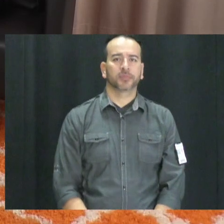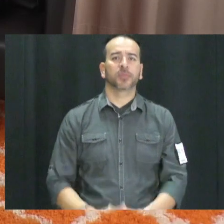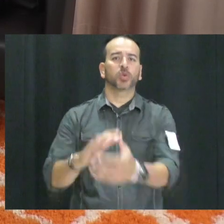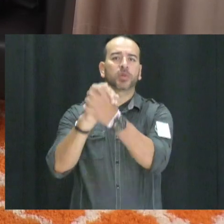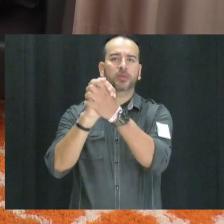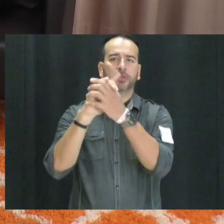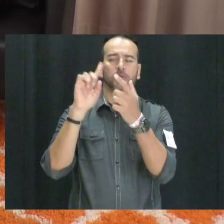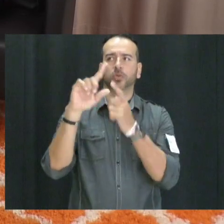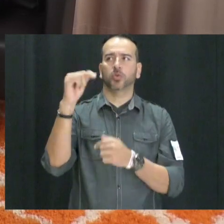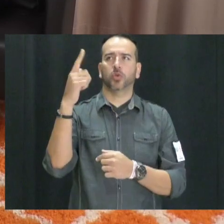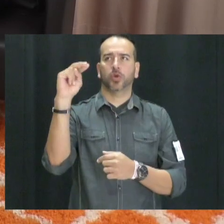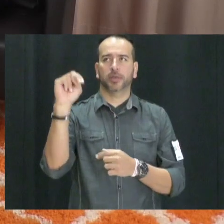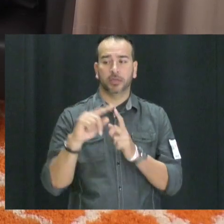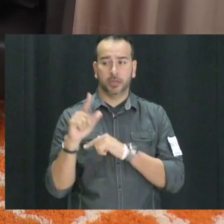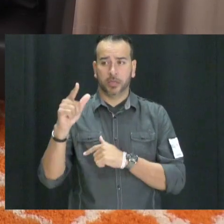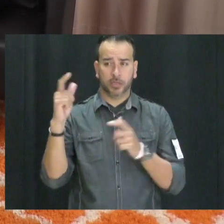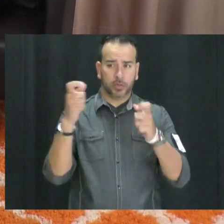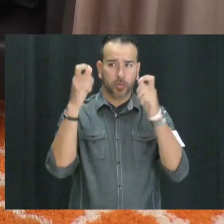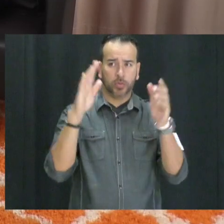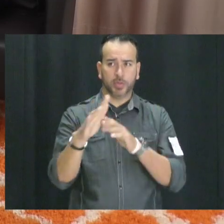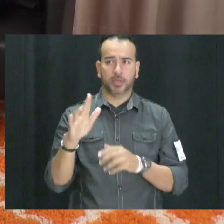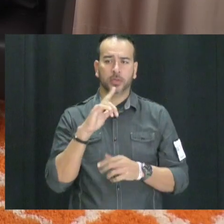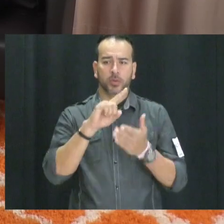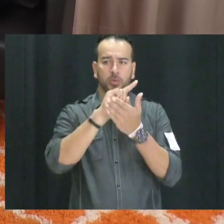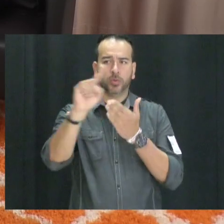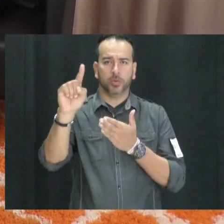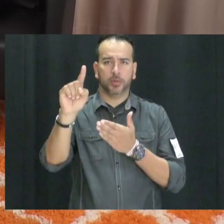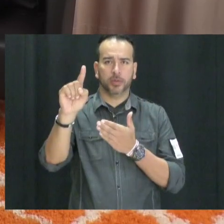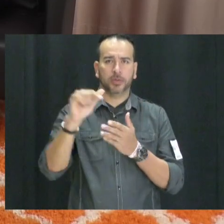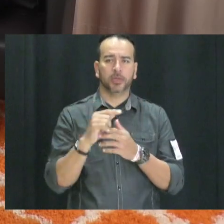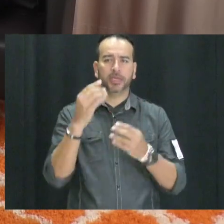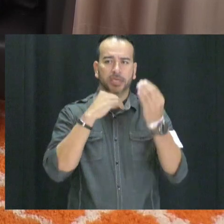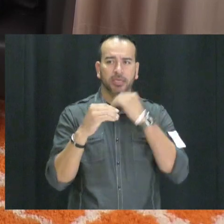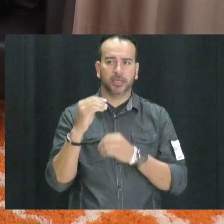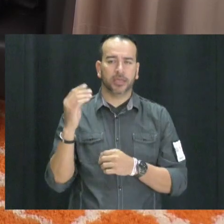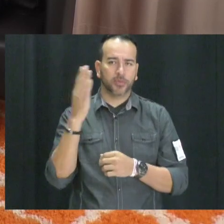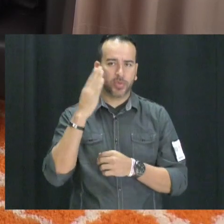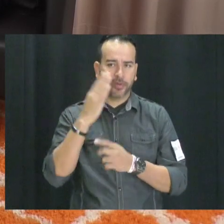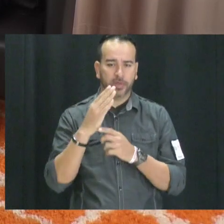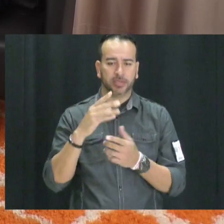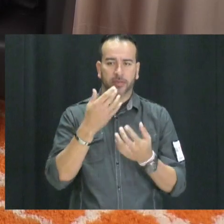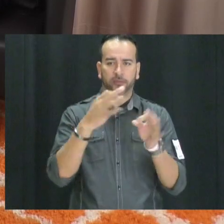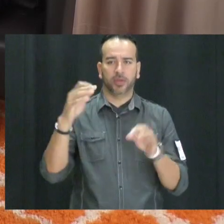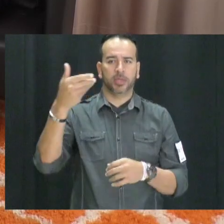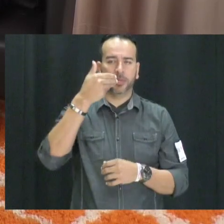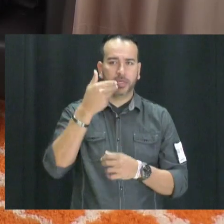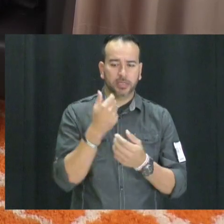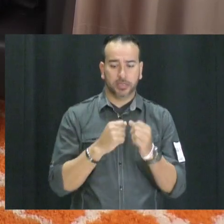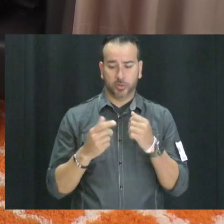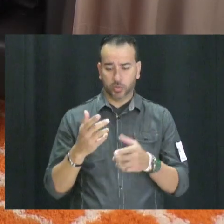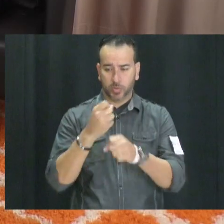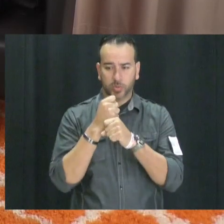congratulations to Logan Walsh he is the winner of our week one of our eat breakfast free pizza promotion he will receive a free